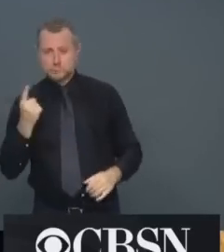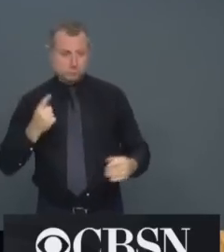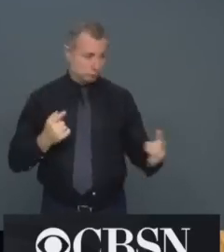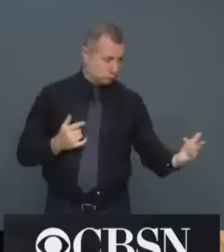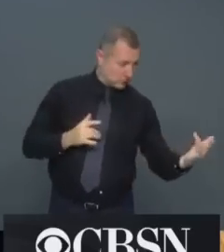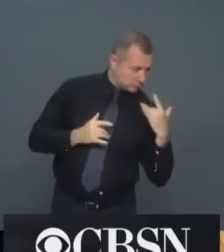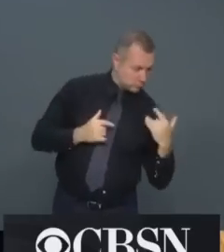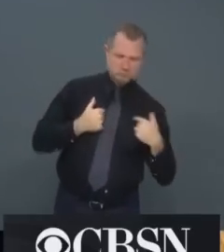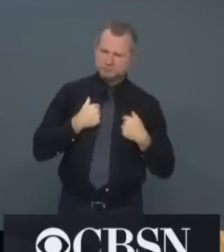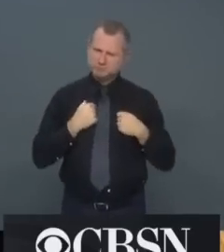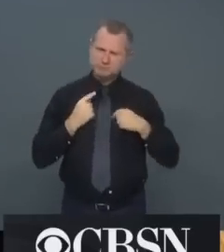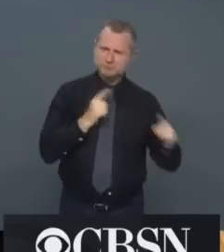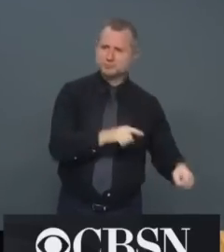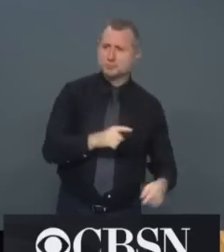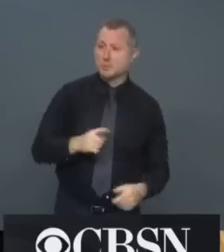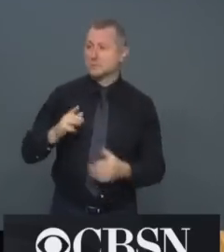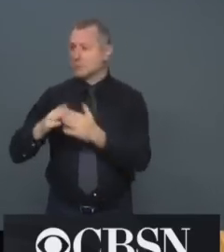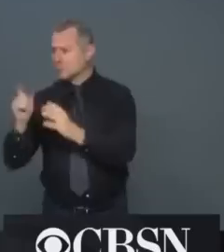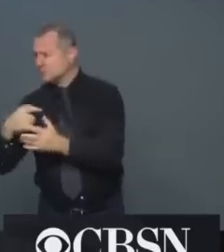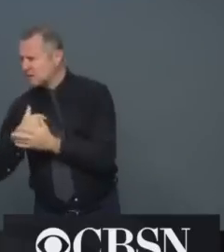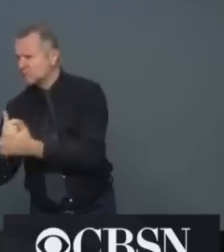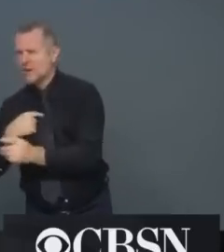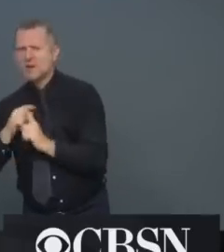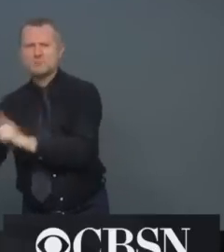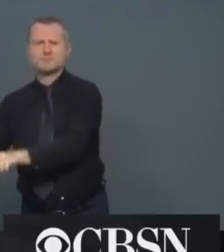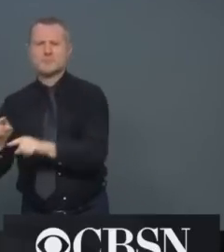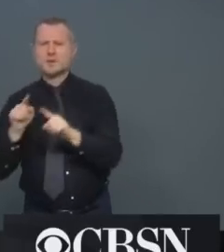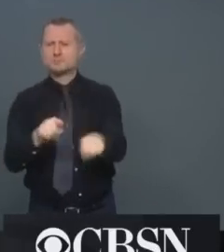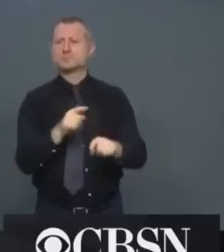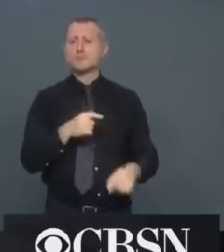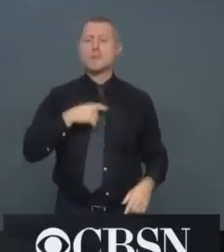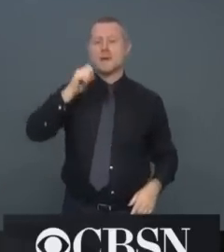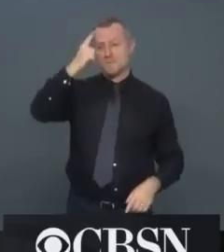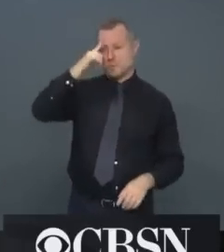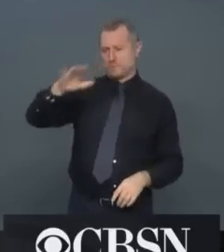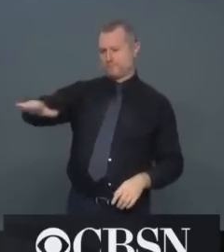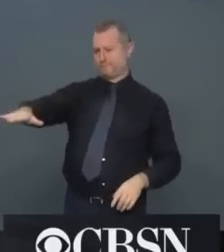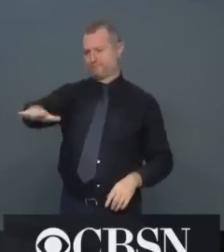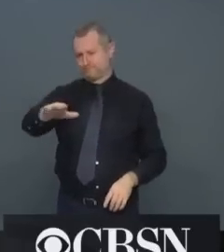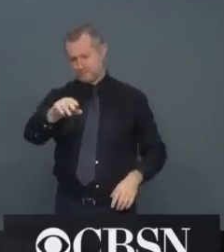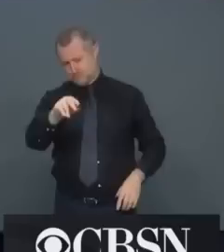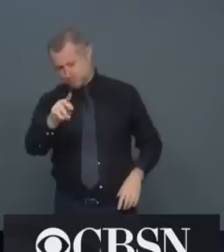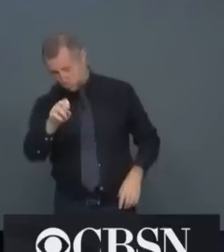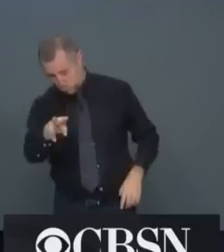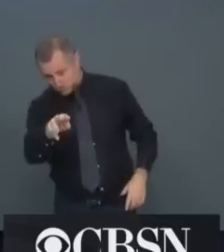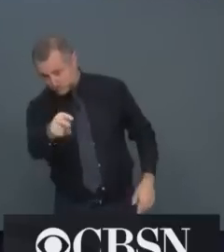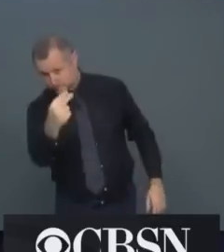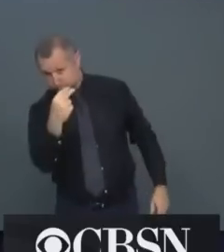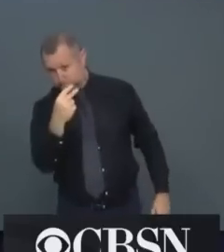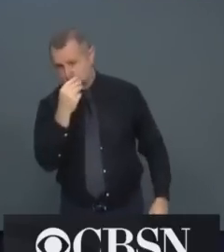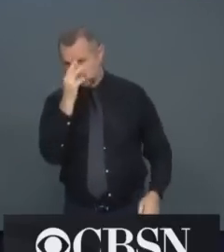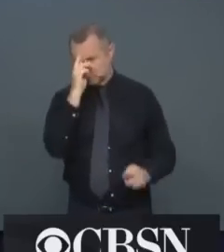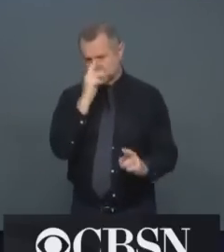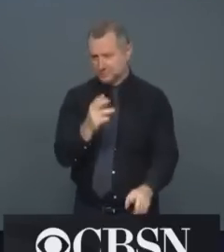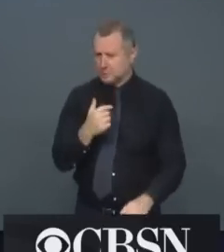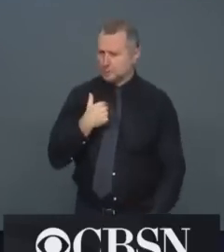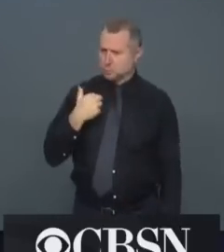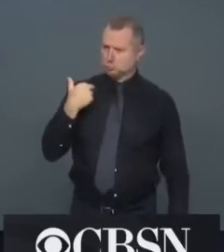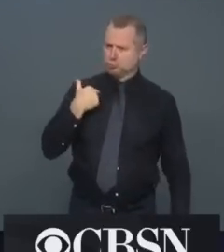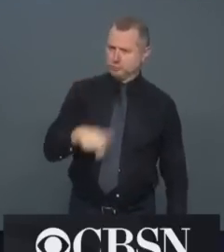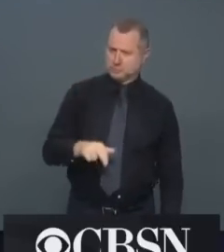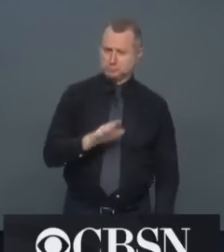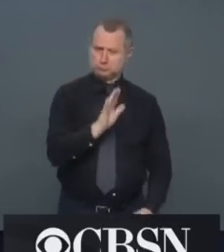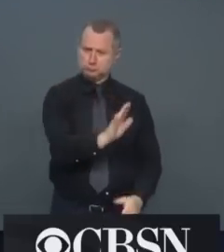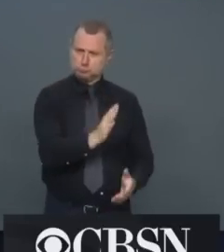is interested in, of course it'll be the same situation. Yeah, also, Andrew, look, we all respect religion and people's right to exercise